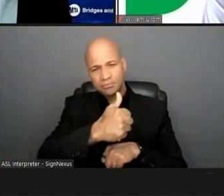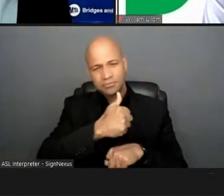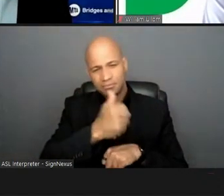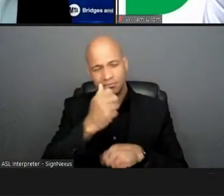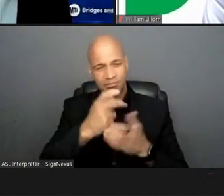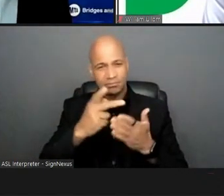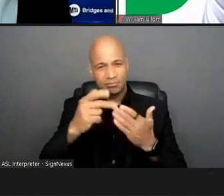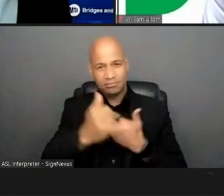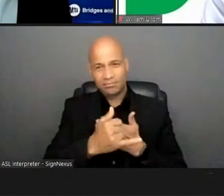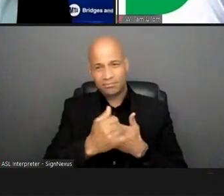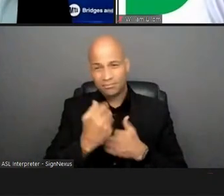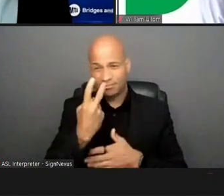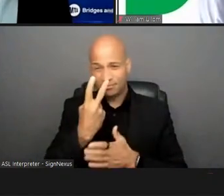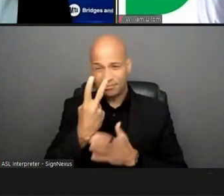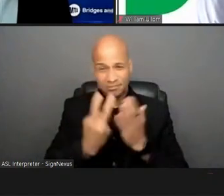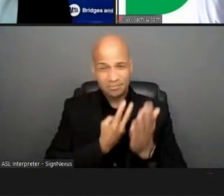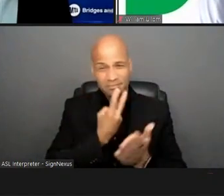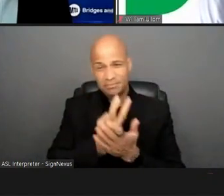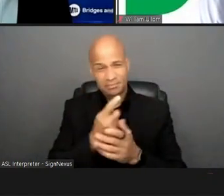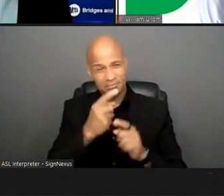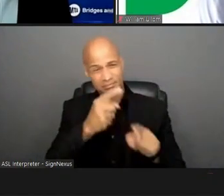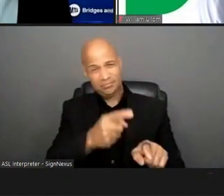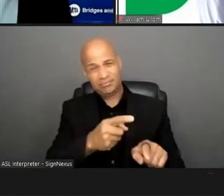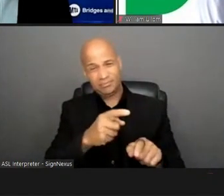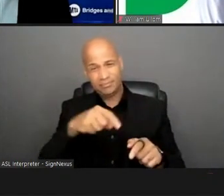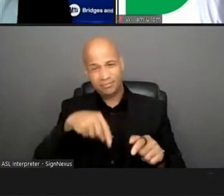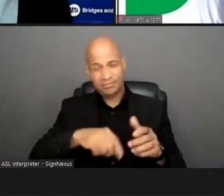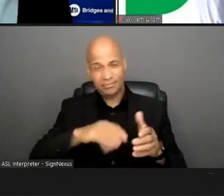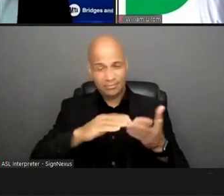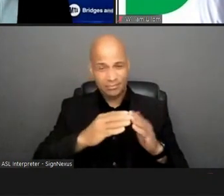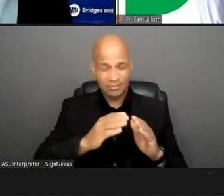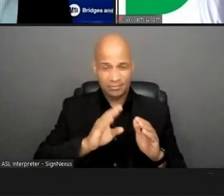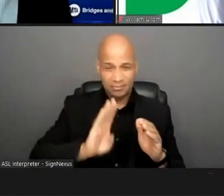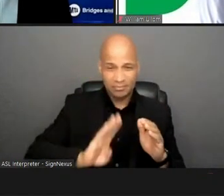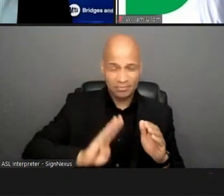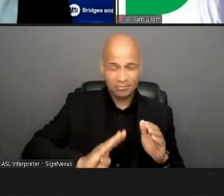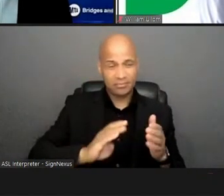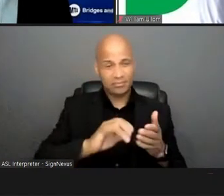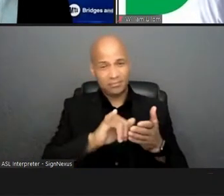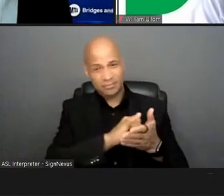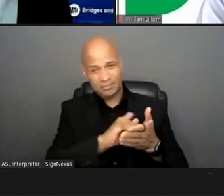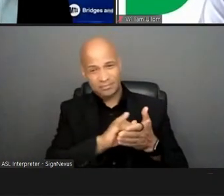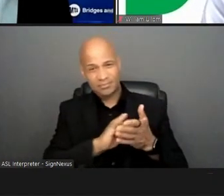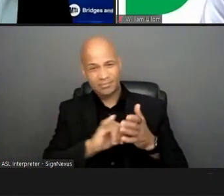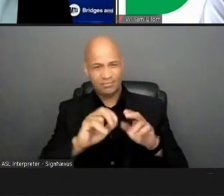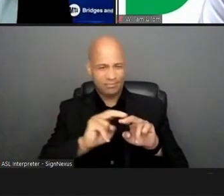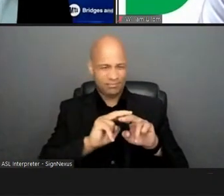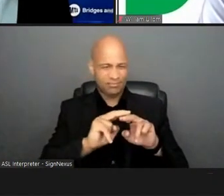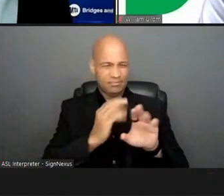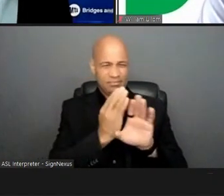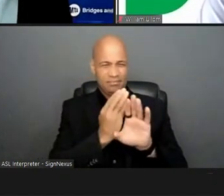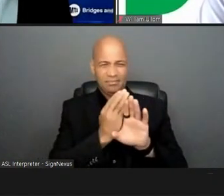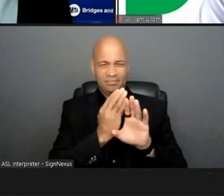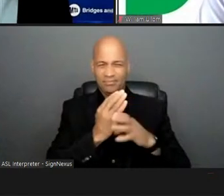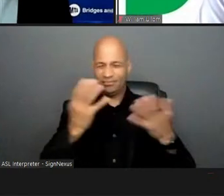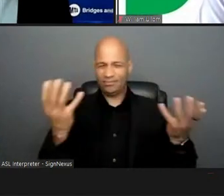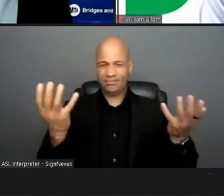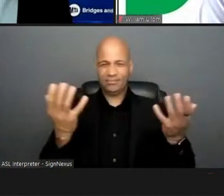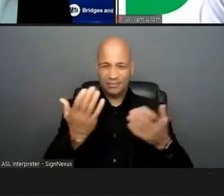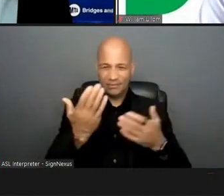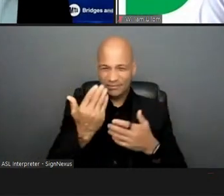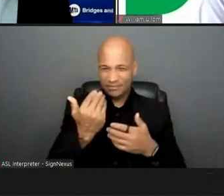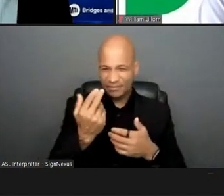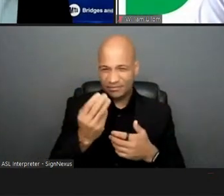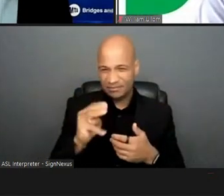spend up to two hours going to downtown Brooklyn or Manhattan via Subway and bus that's about 15 miles